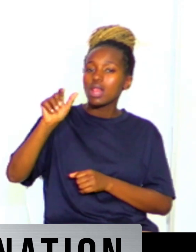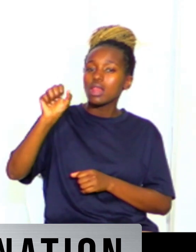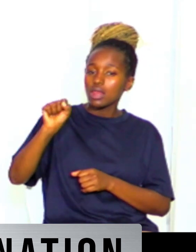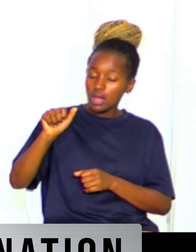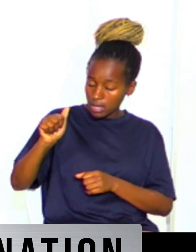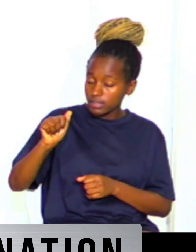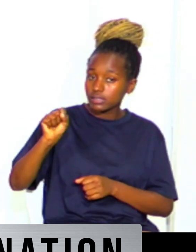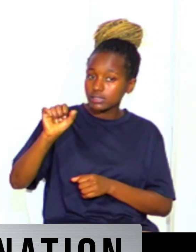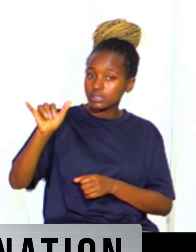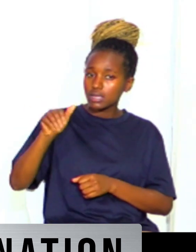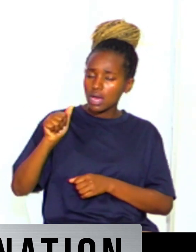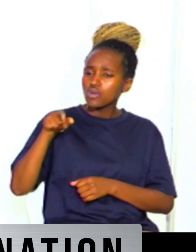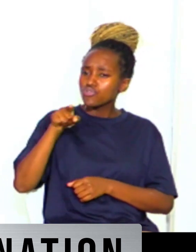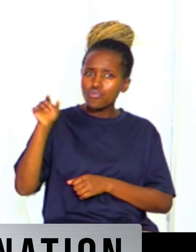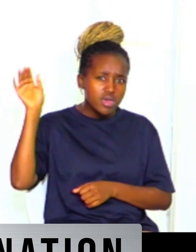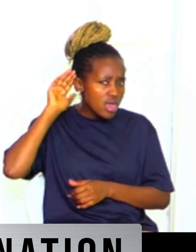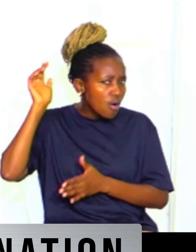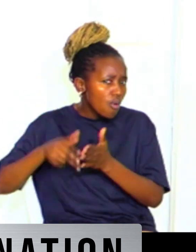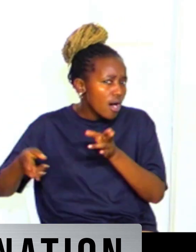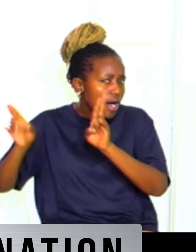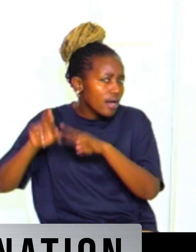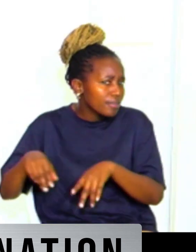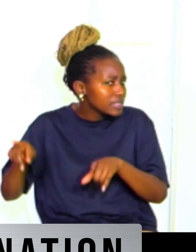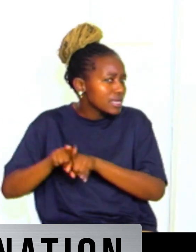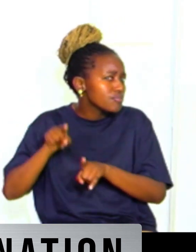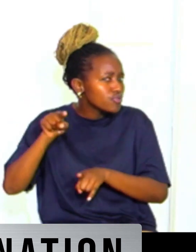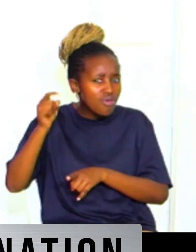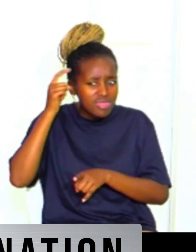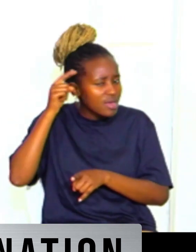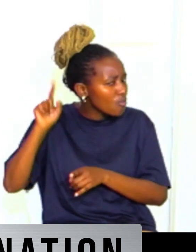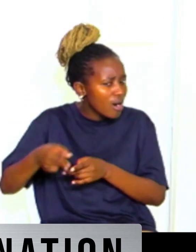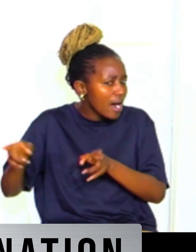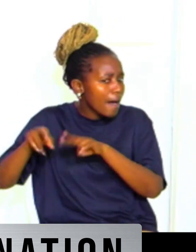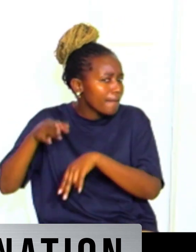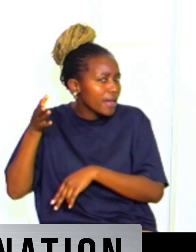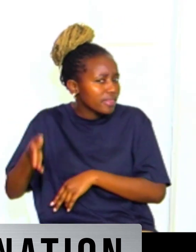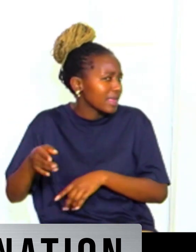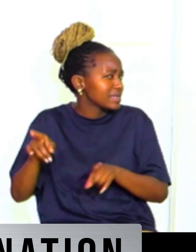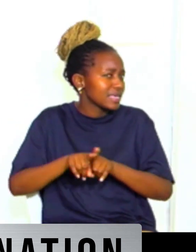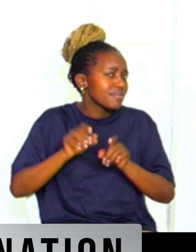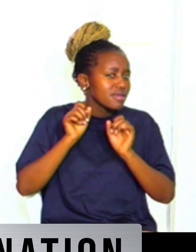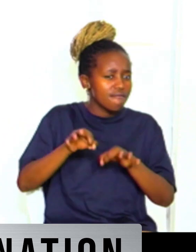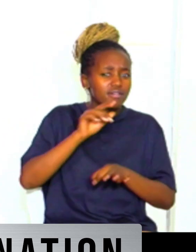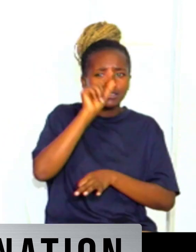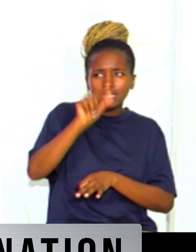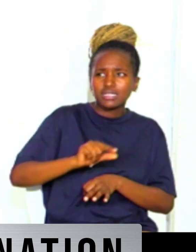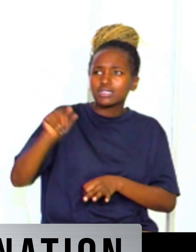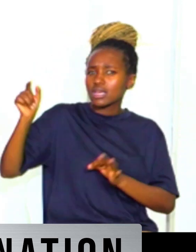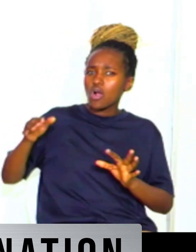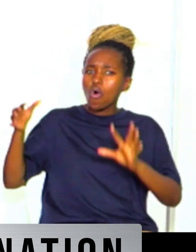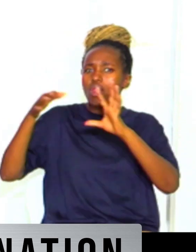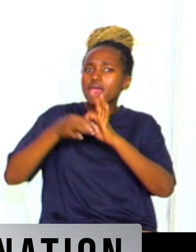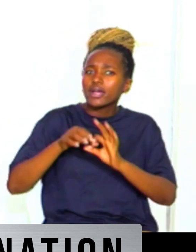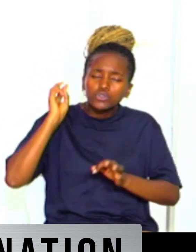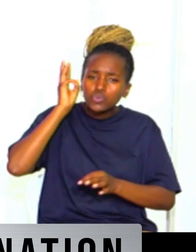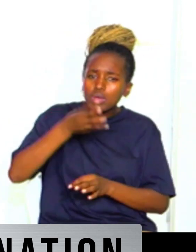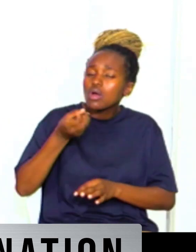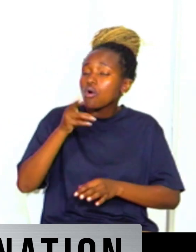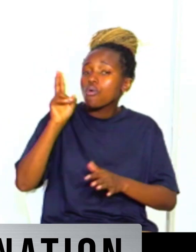going to really fall with the same thing that brought down your fathers? So you know mambo ile angusha your